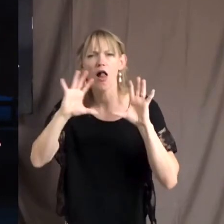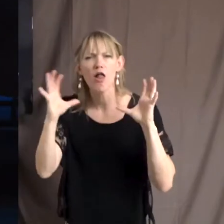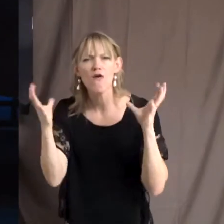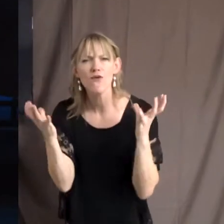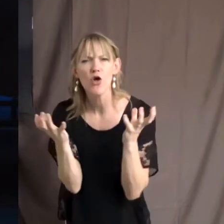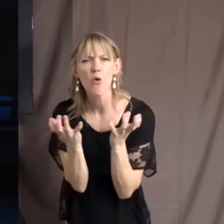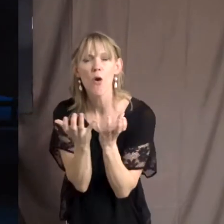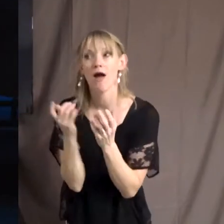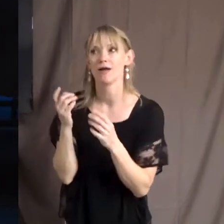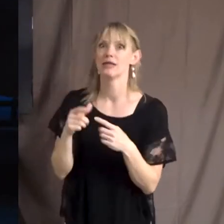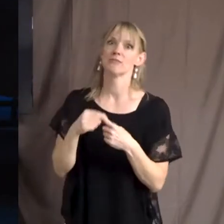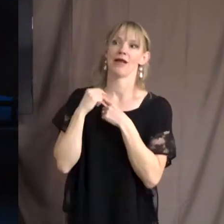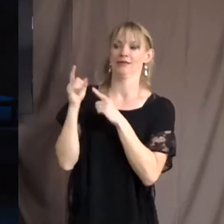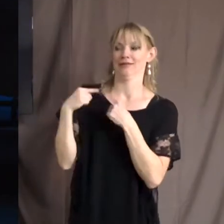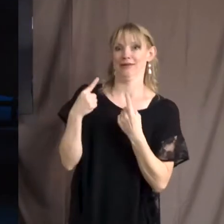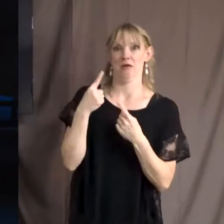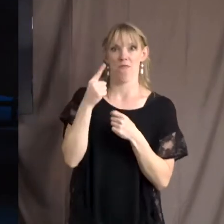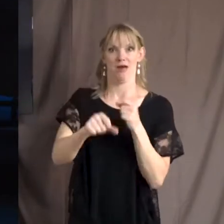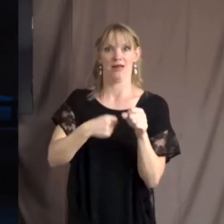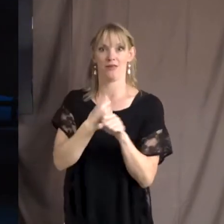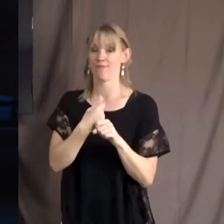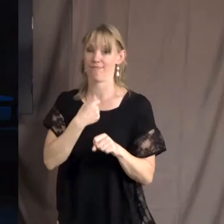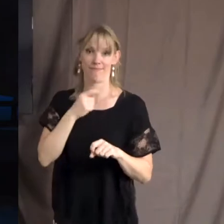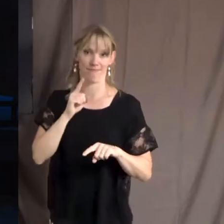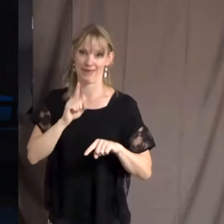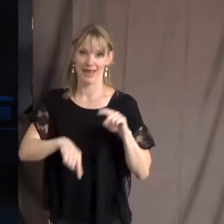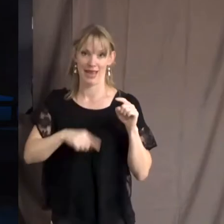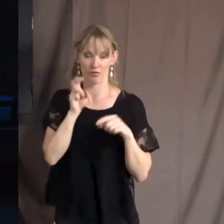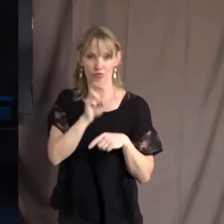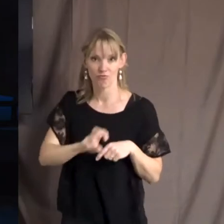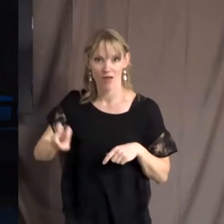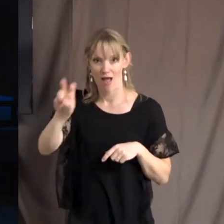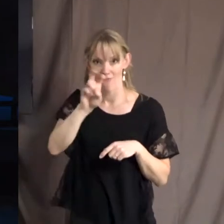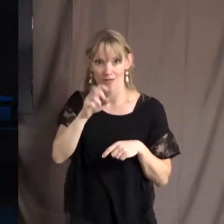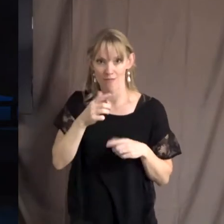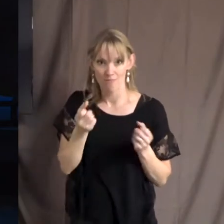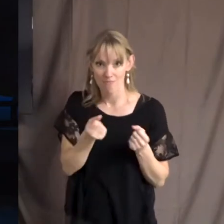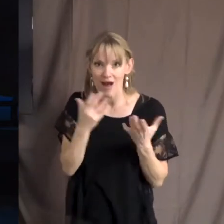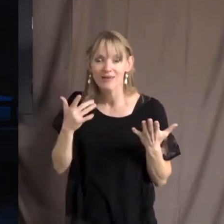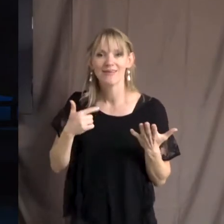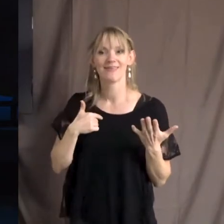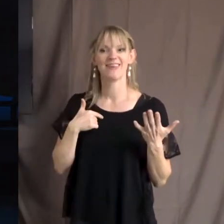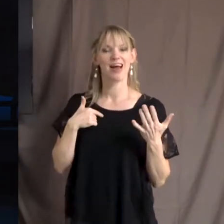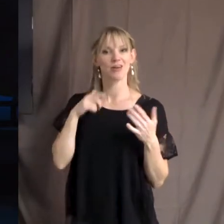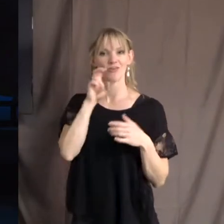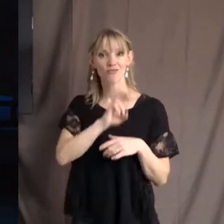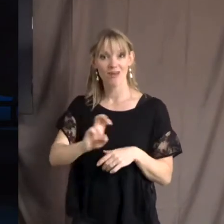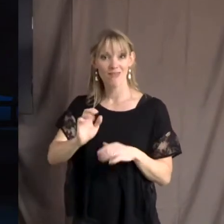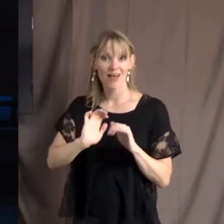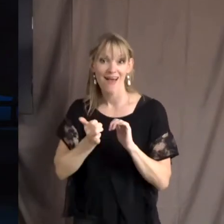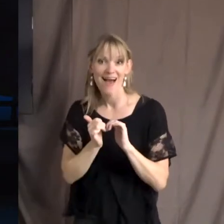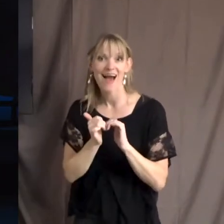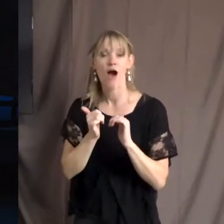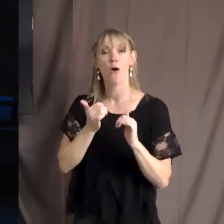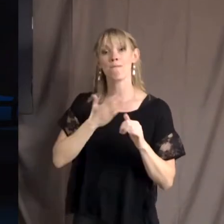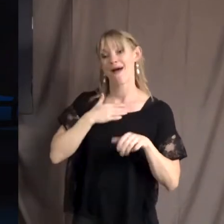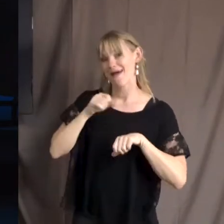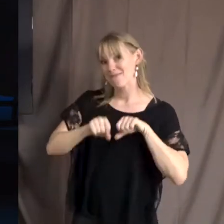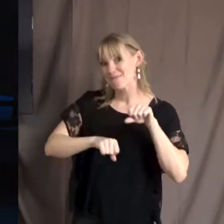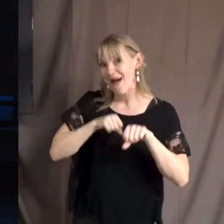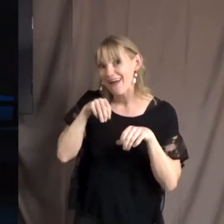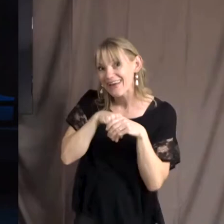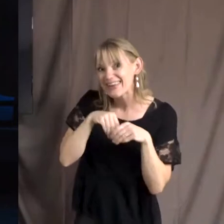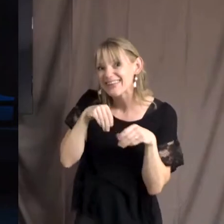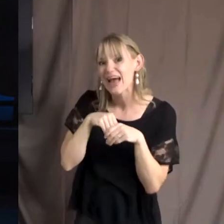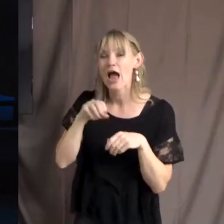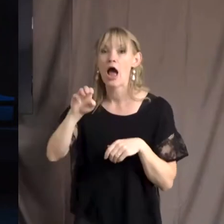in this past year when I haven't been able to travel as much as I want, I've been traveling on my indoor bike. I've gone to Maui, and